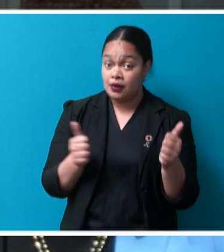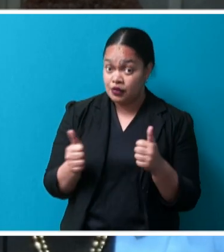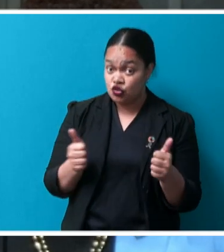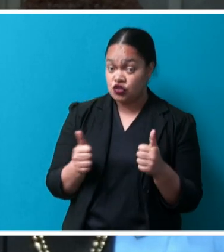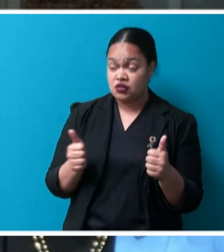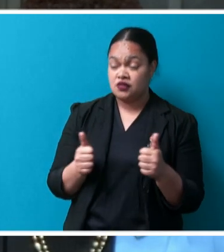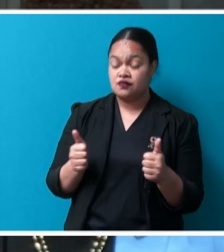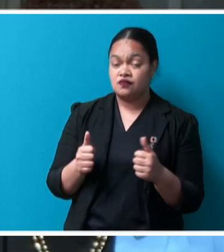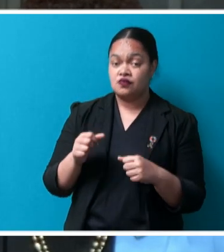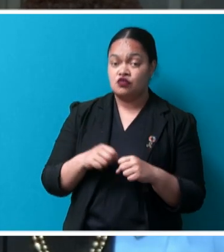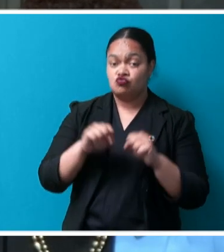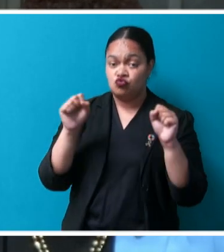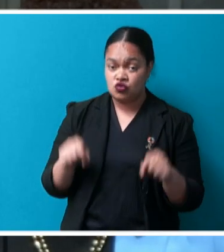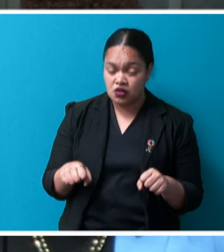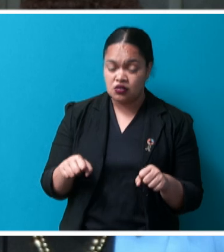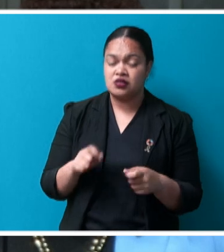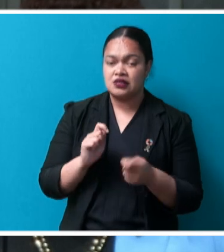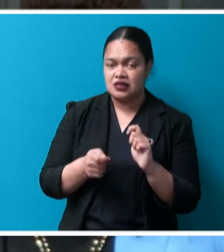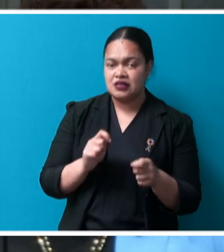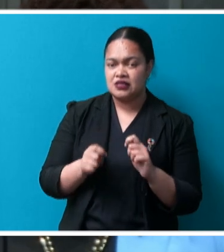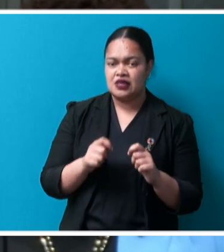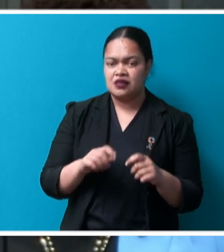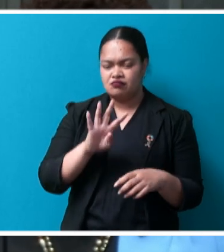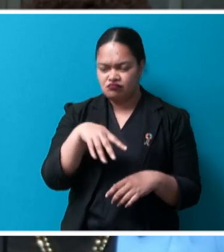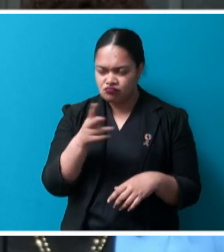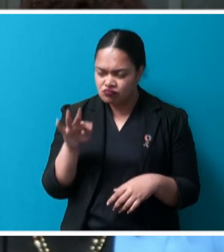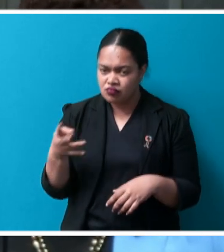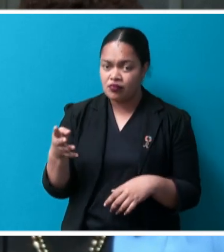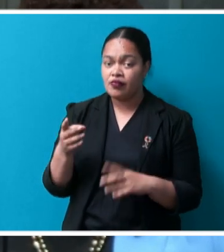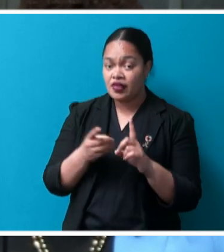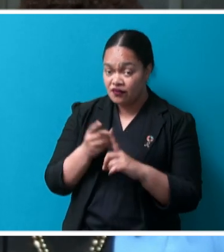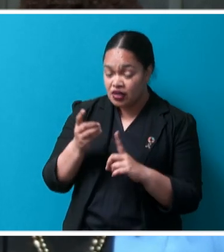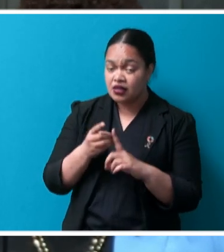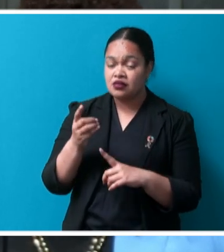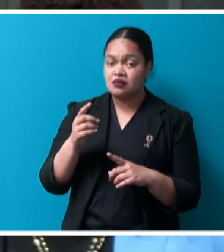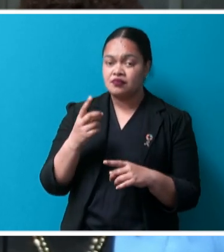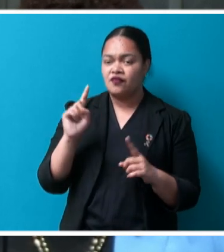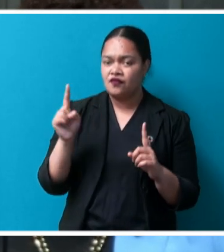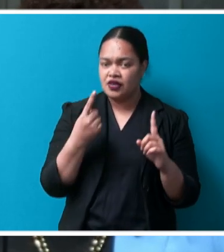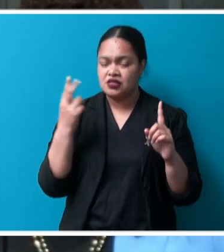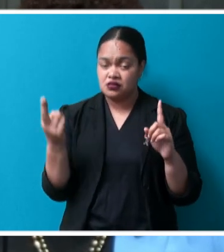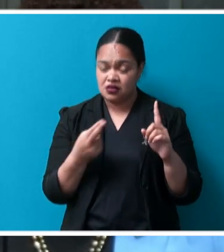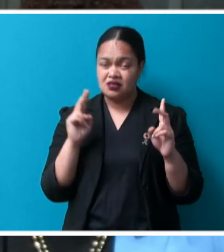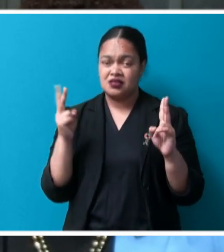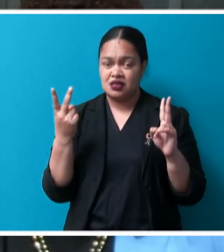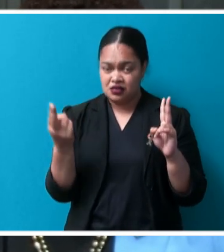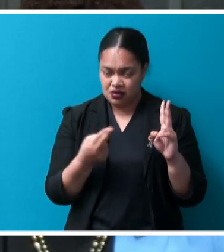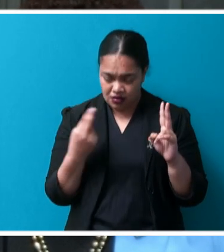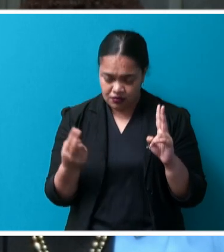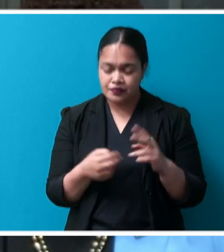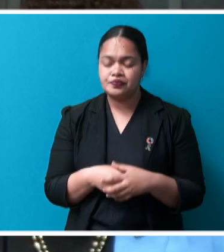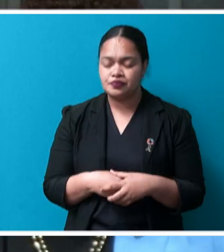restructuring, testing facility currently being developed into phases from this financial year with a small unit.